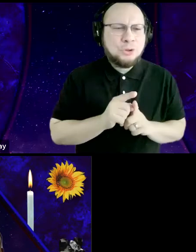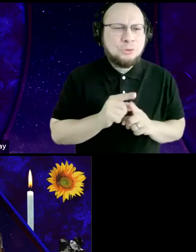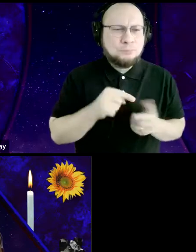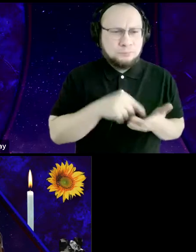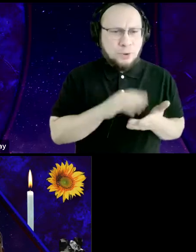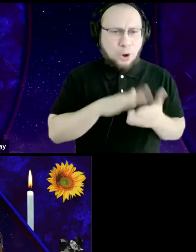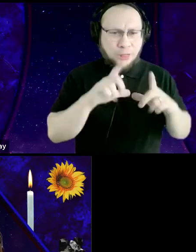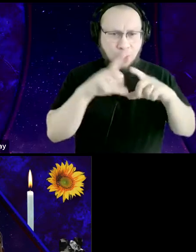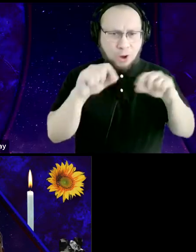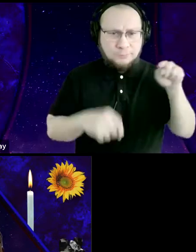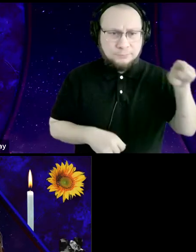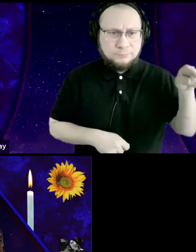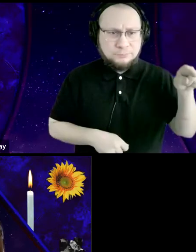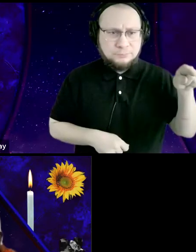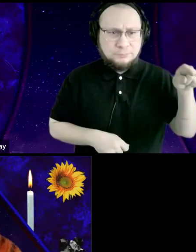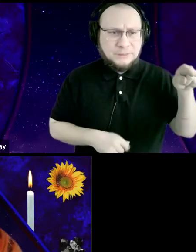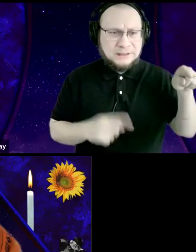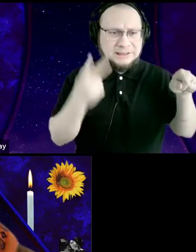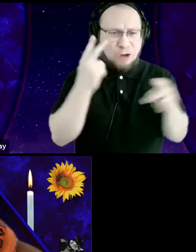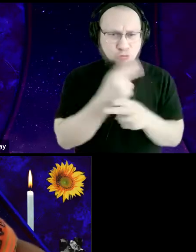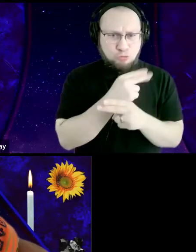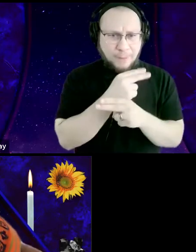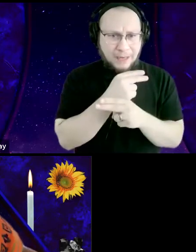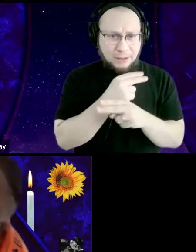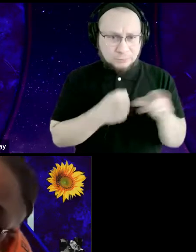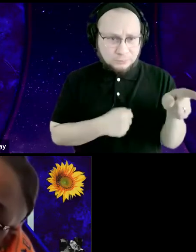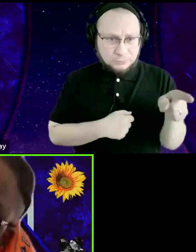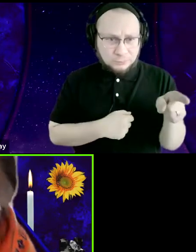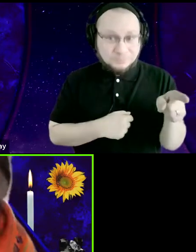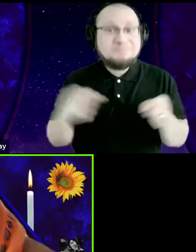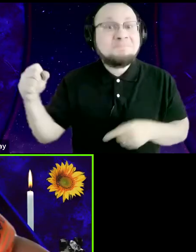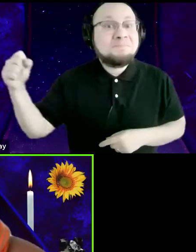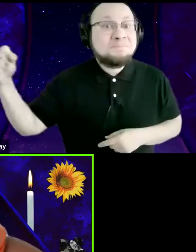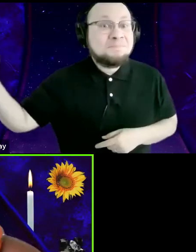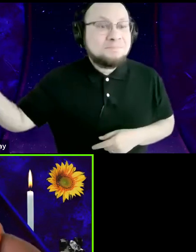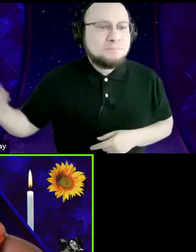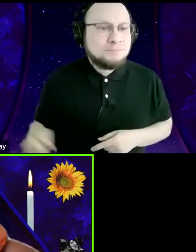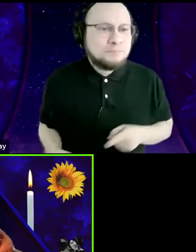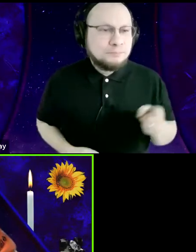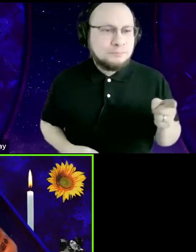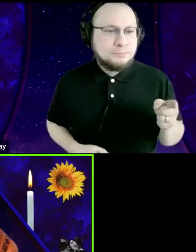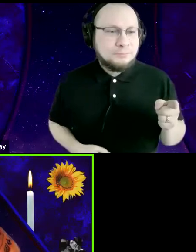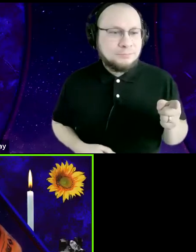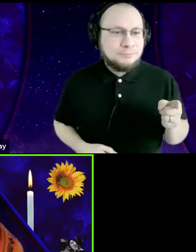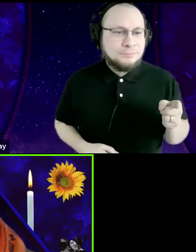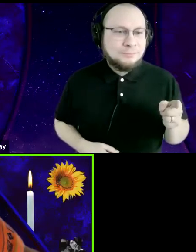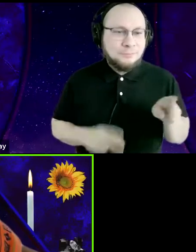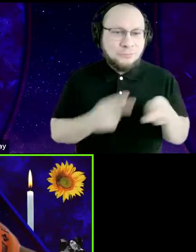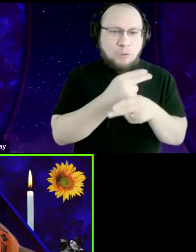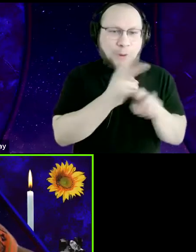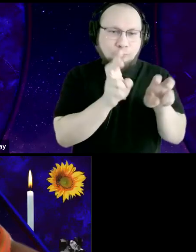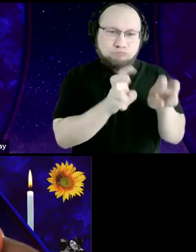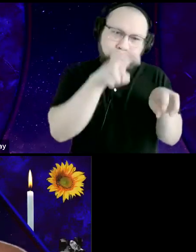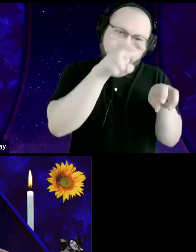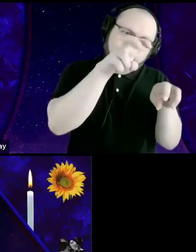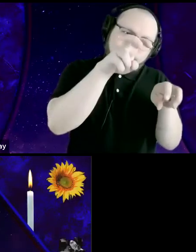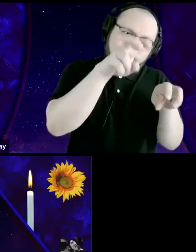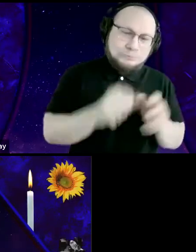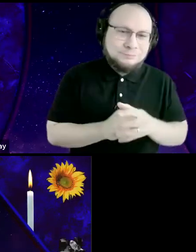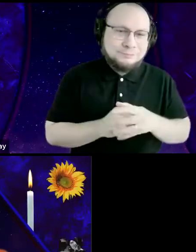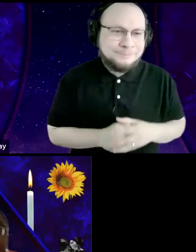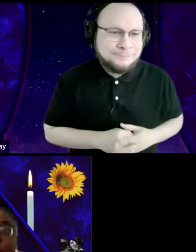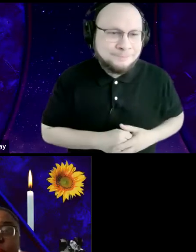this moon card, like this little rabbit that's hopping around her feet. Oh yeah. Look at that little rabbit. And you